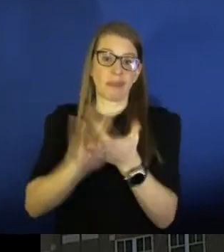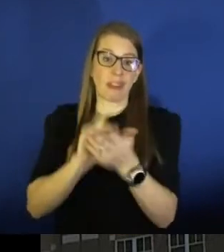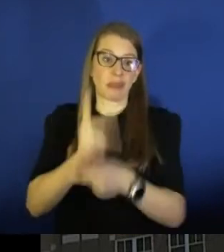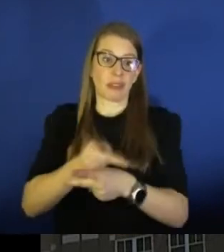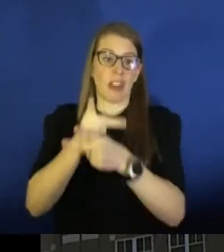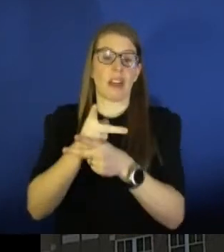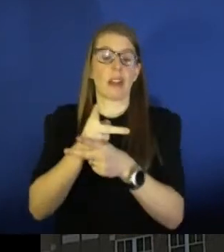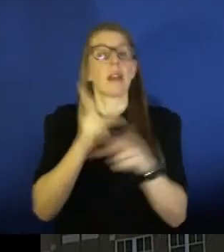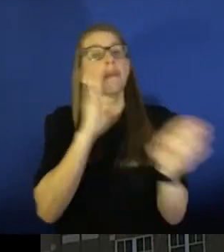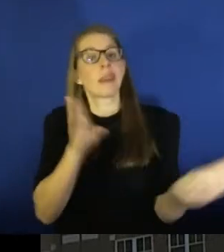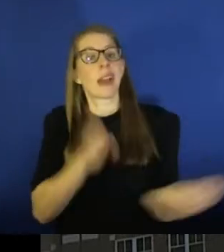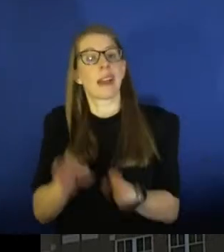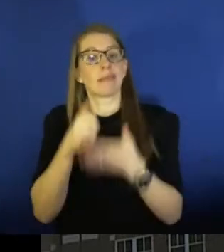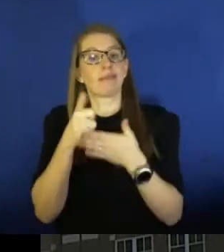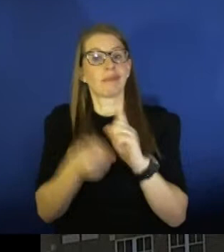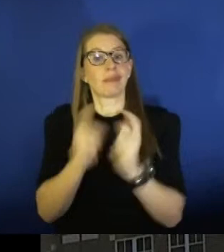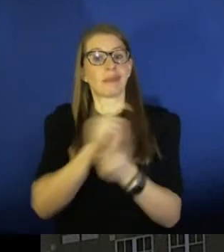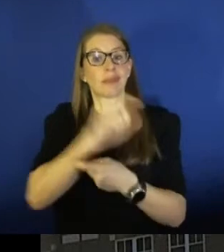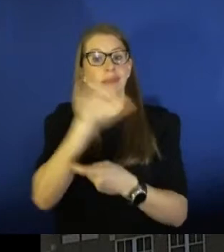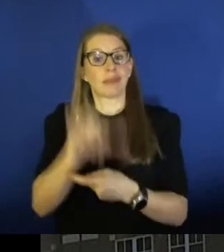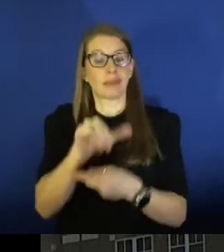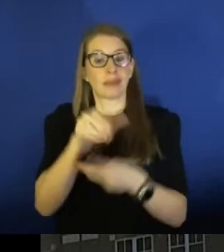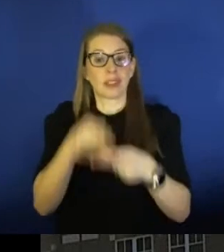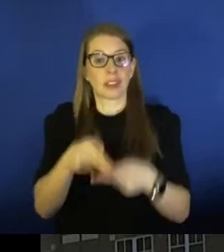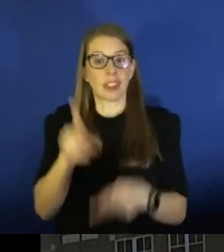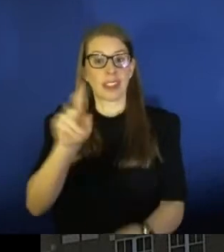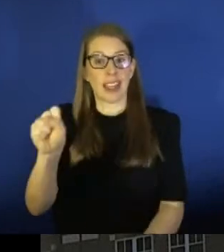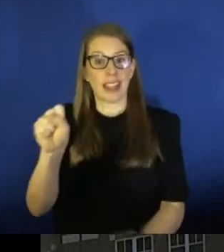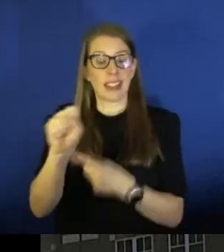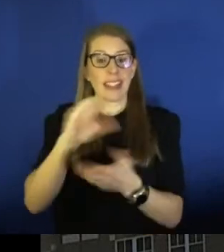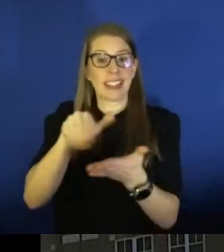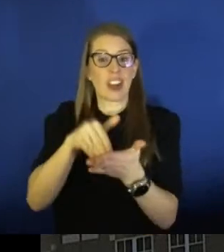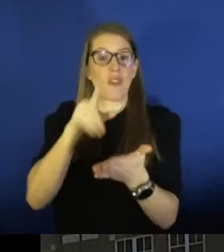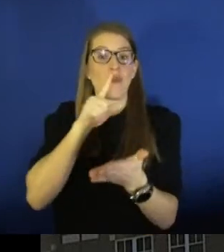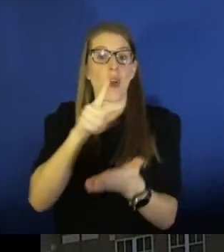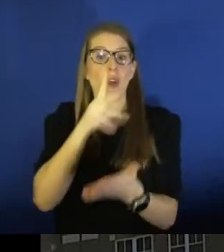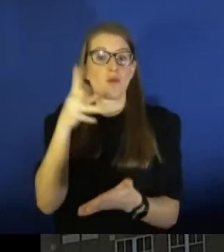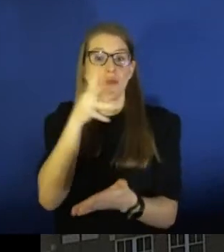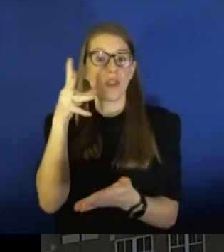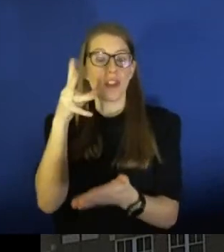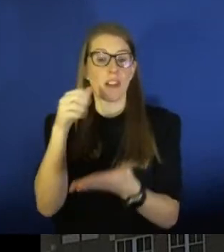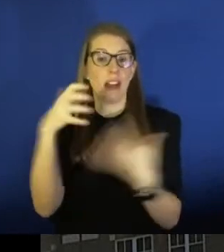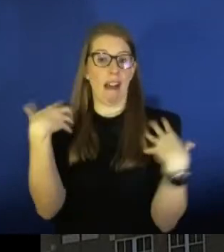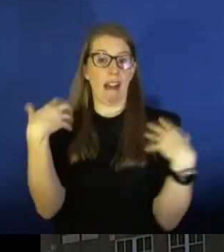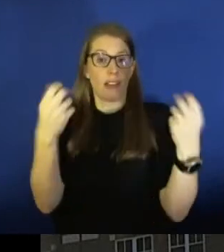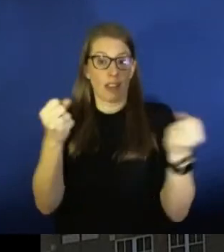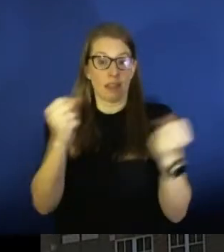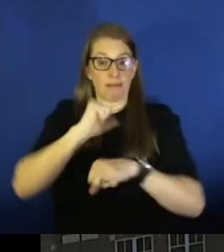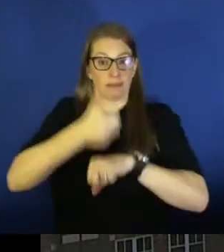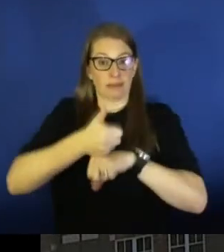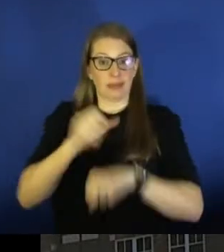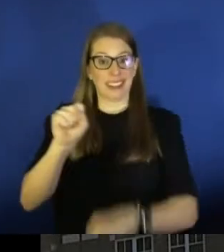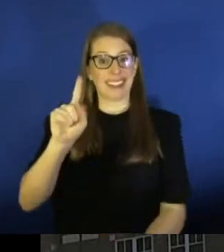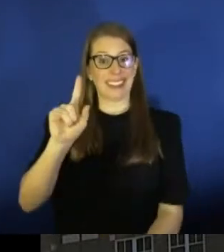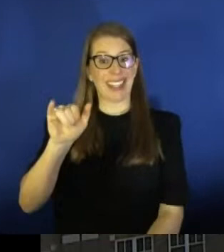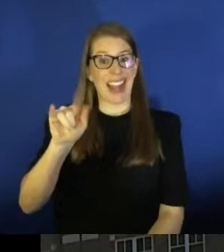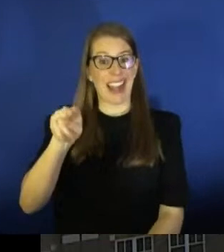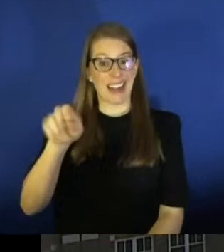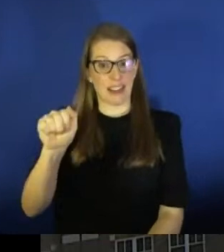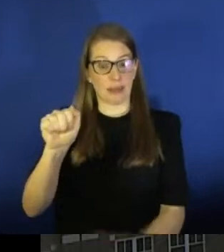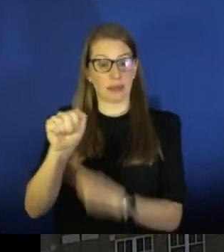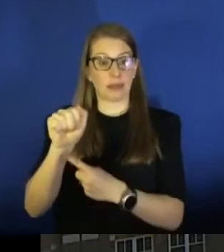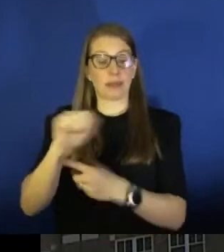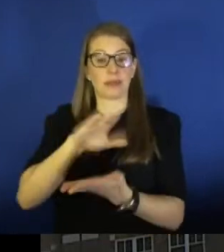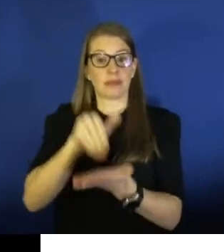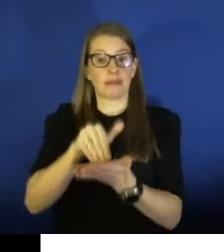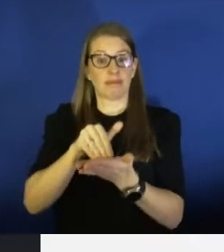help change that. It's called Kansas Center for Rural Health, and it's based in Salina. A look at how this new center is bridging the gap, coming